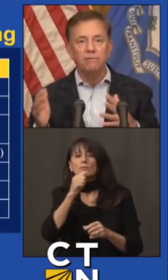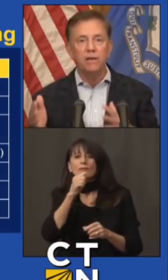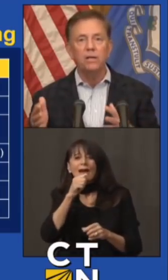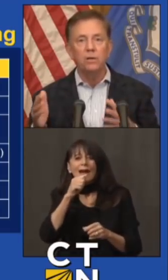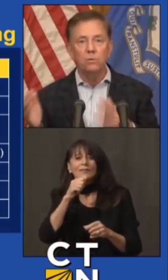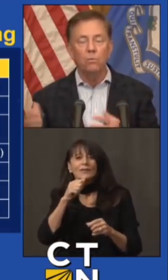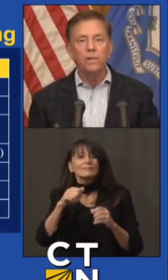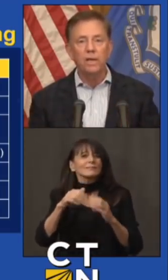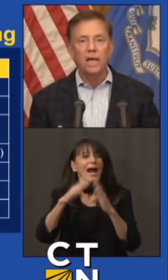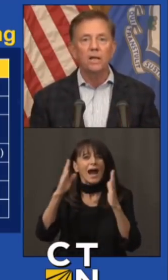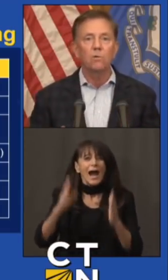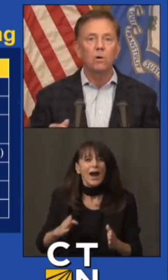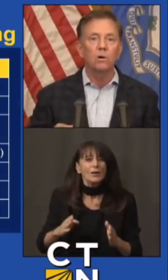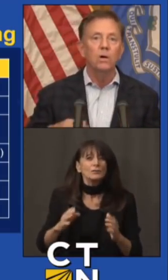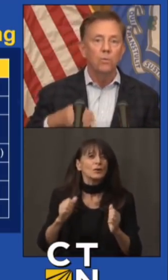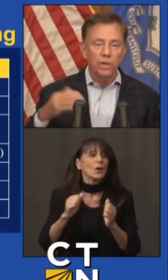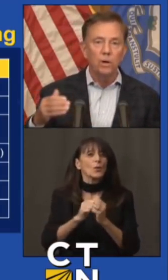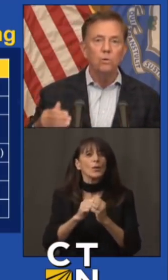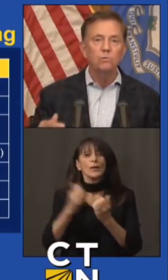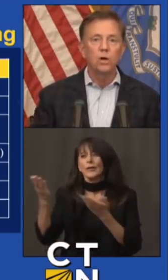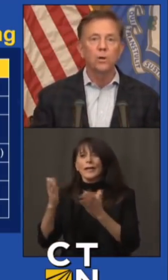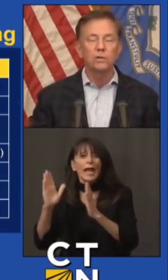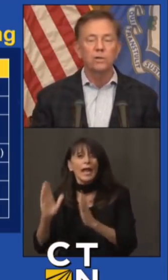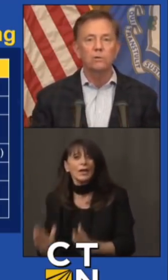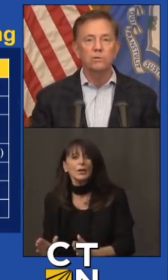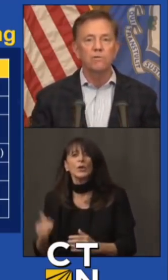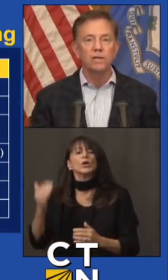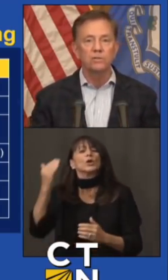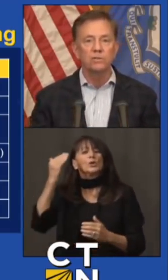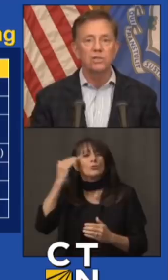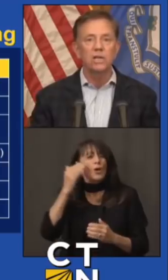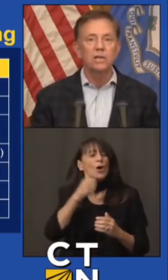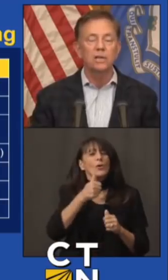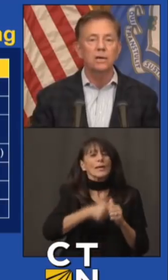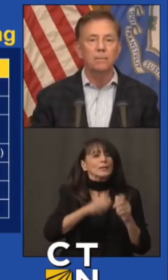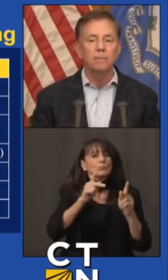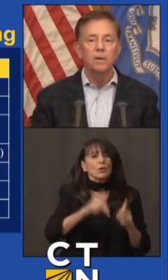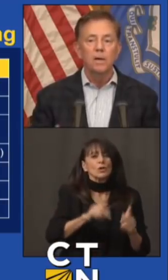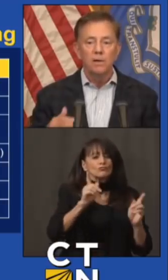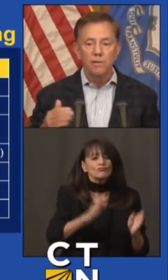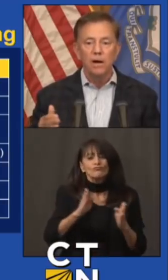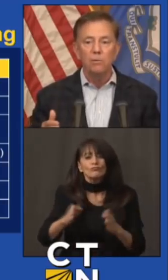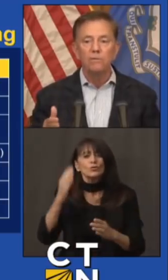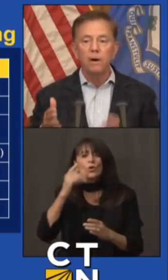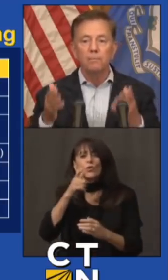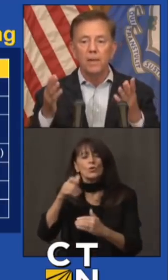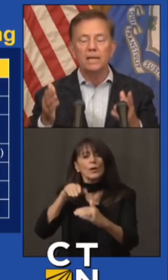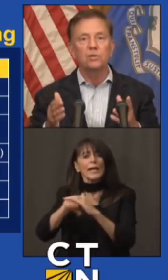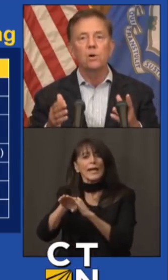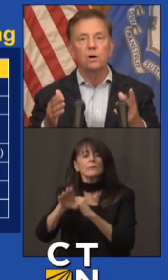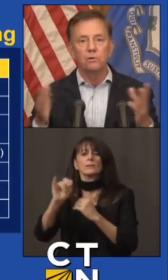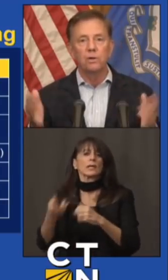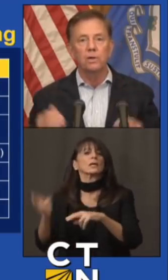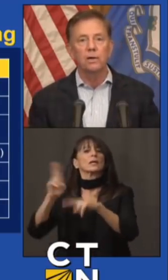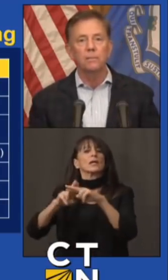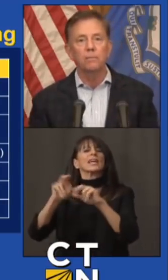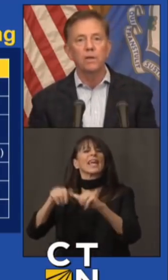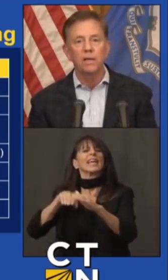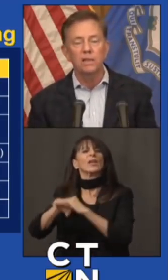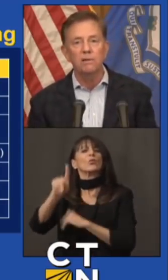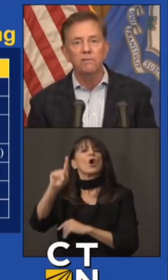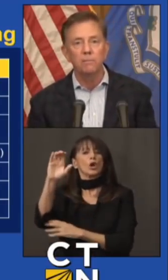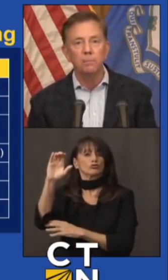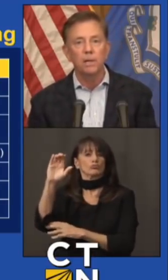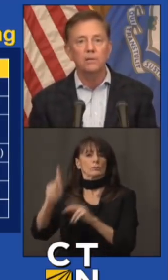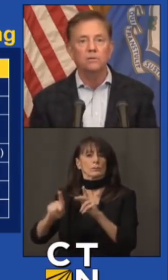event venue with a caterer, we know who's going to those events as needed. There, we've upped that to 100. We